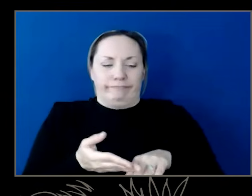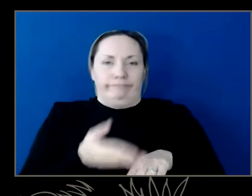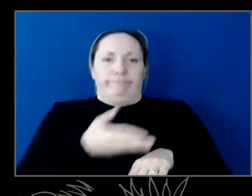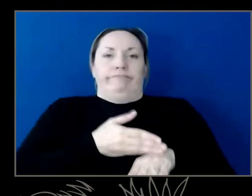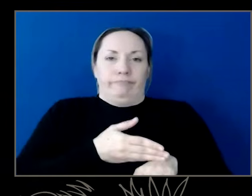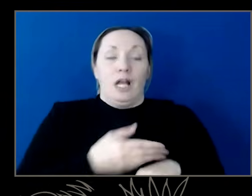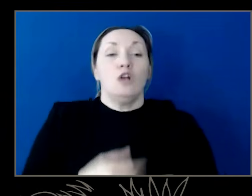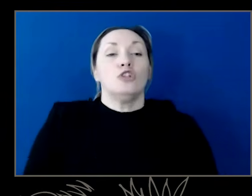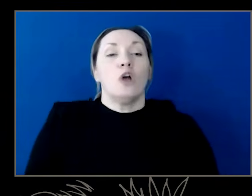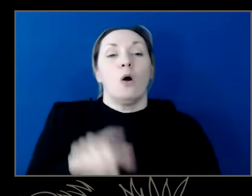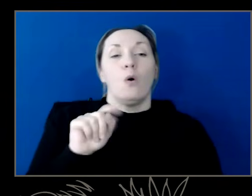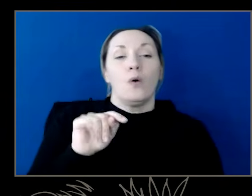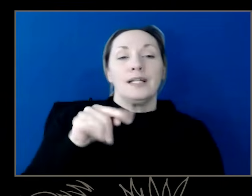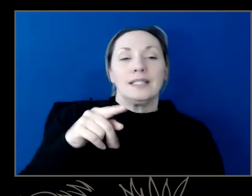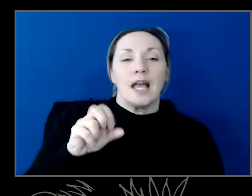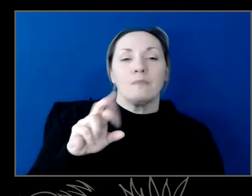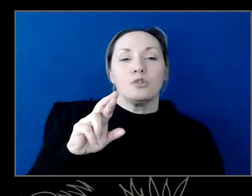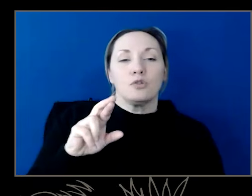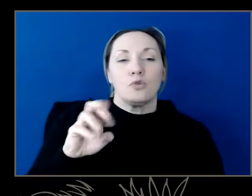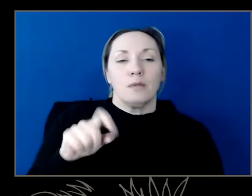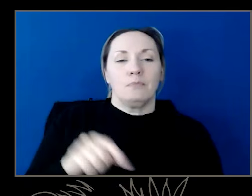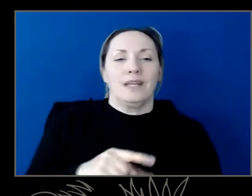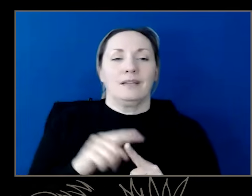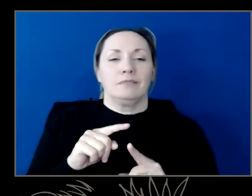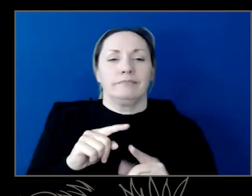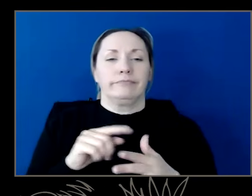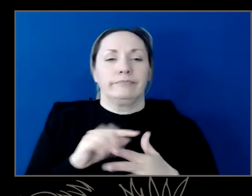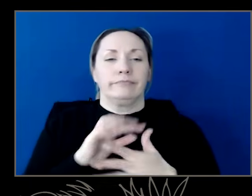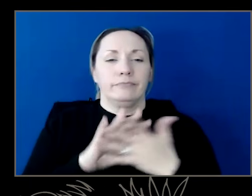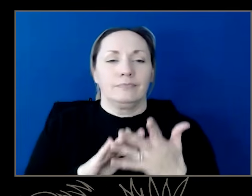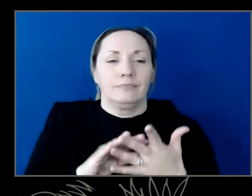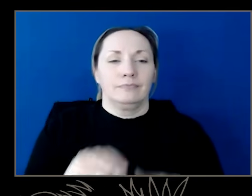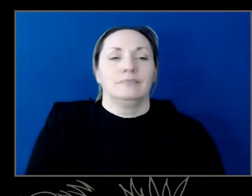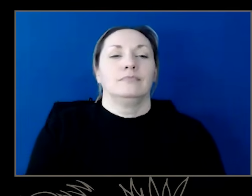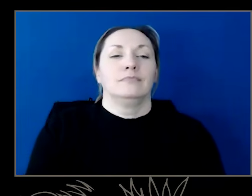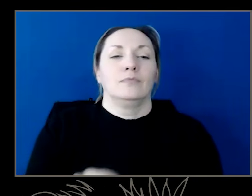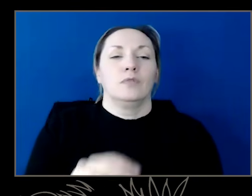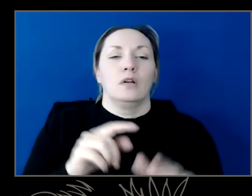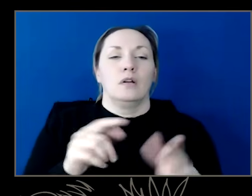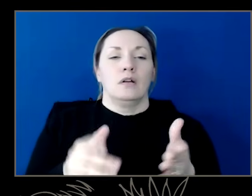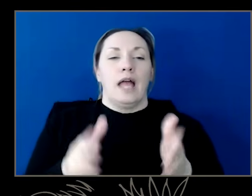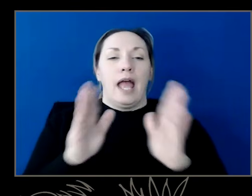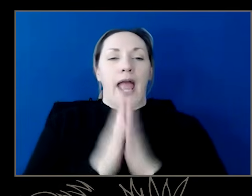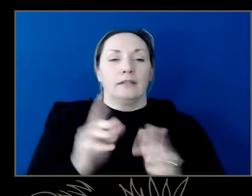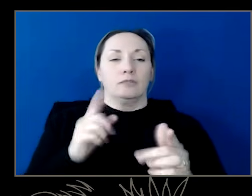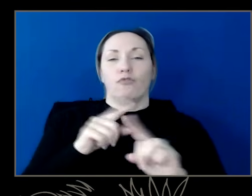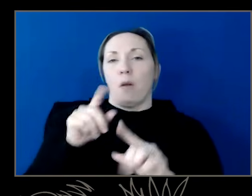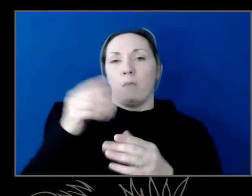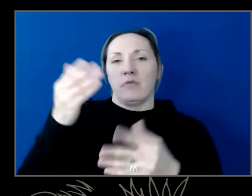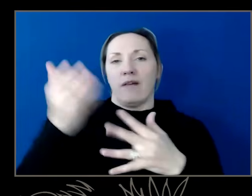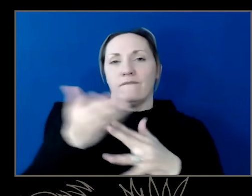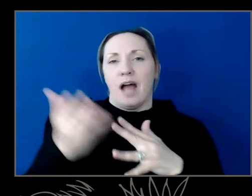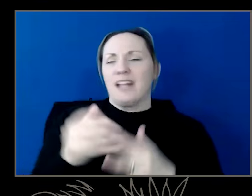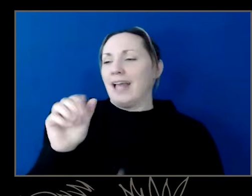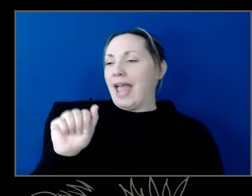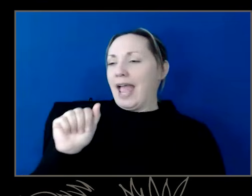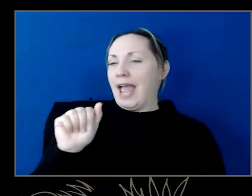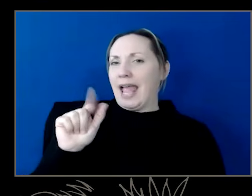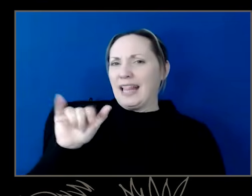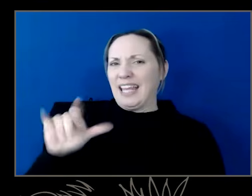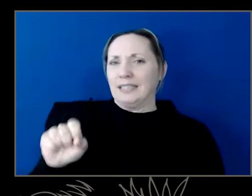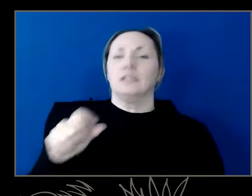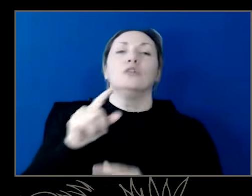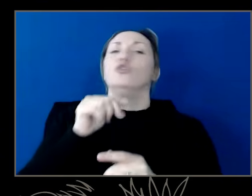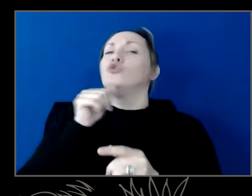So TypeScript's being asked to resolve files and then also type check them. Path aliases don't isolate code